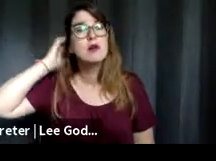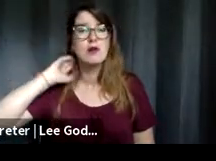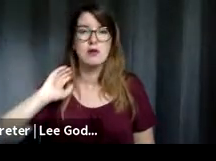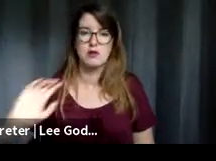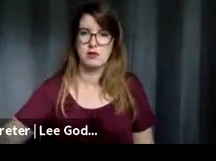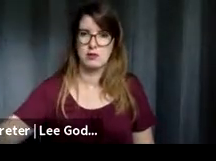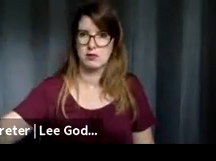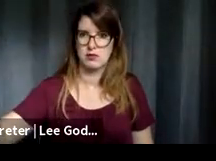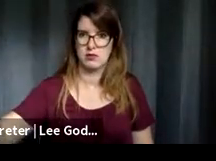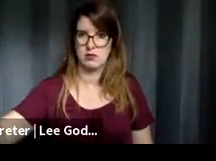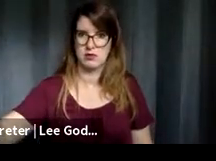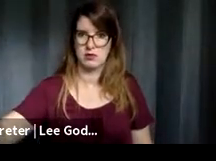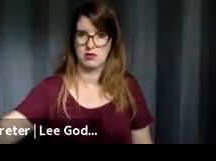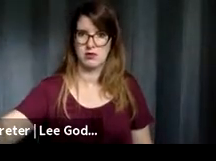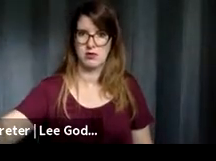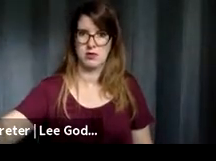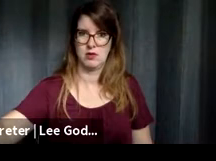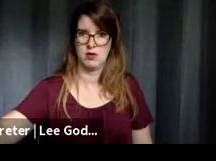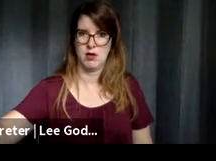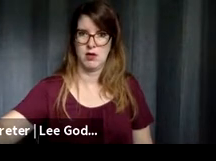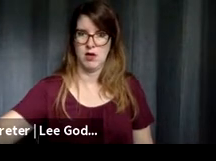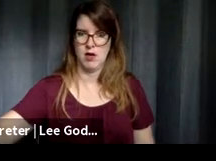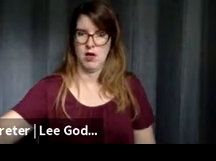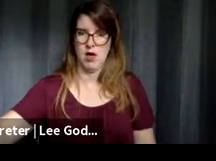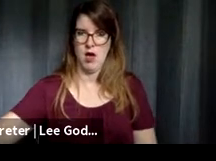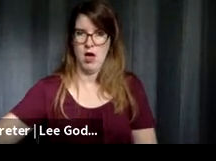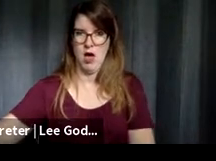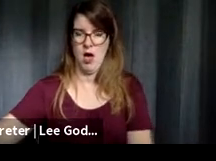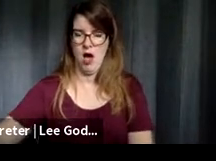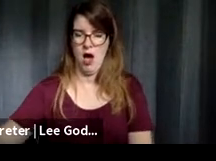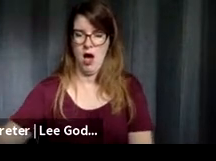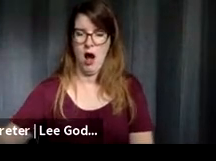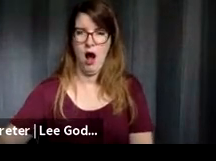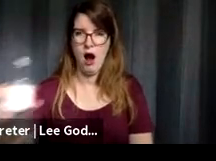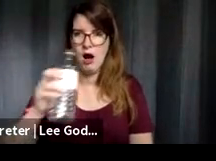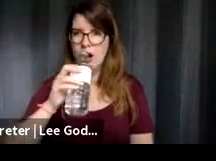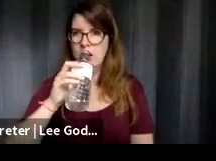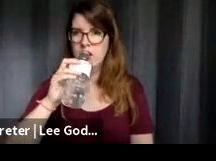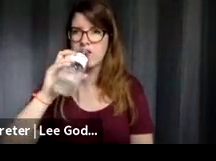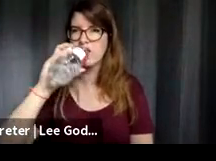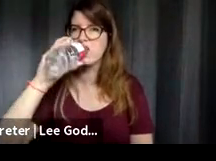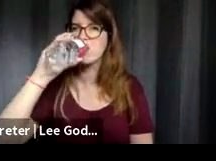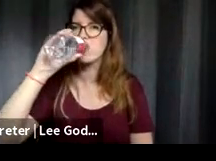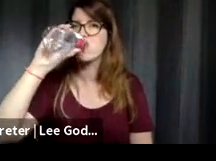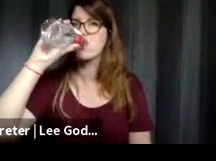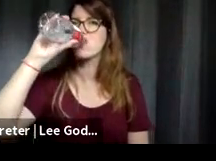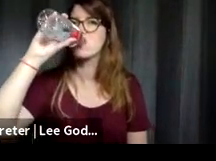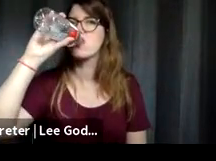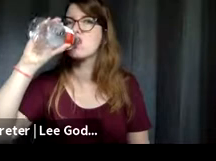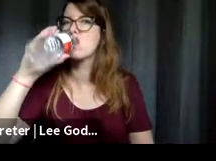ignore justice and the love of God. You should tithe, yes, but do not neglect the more important